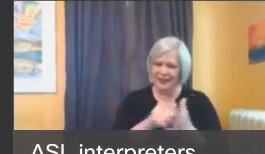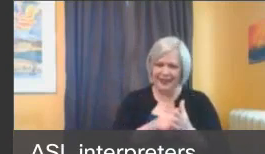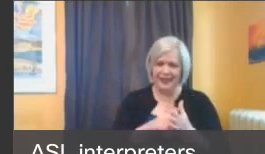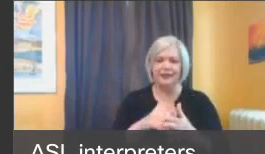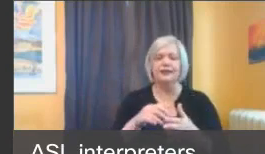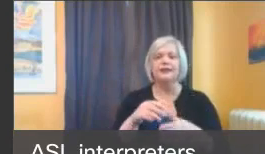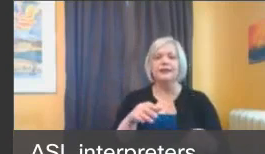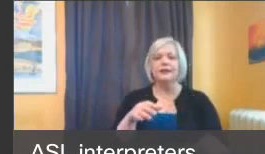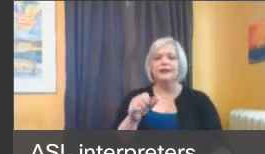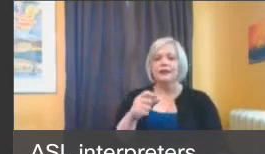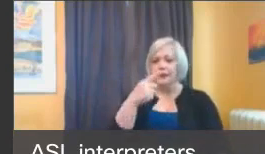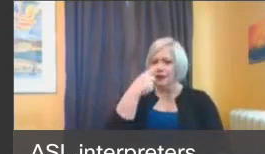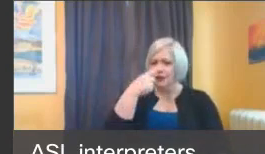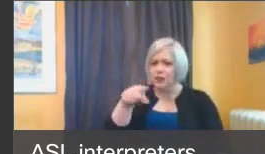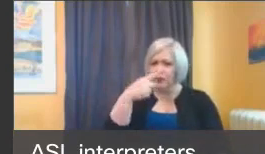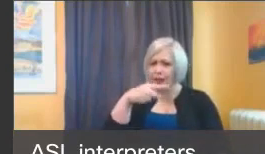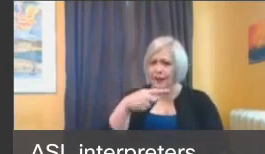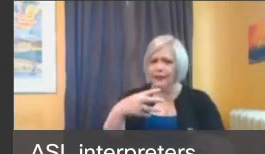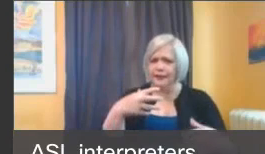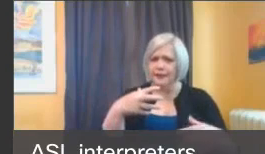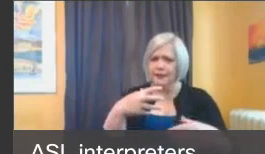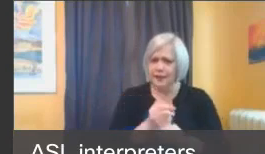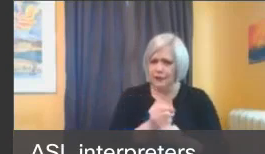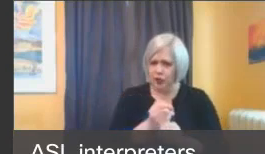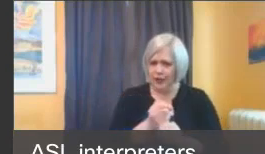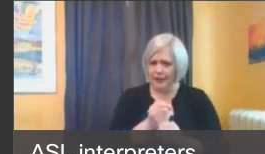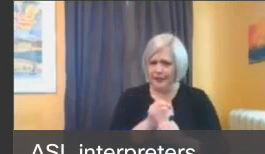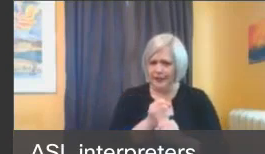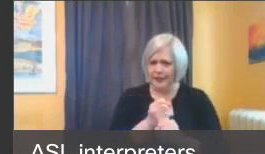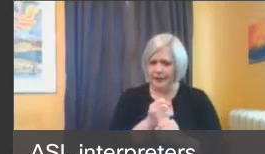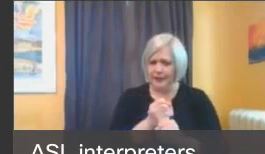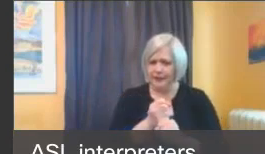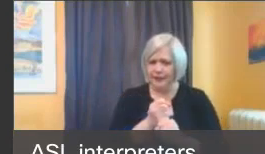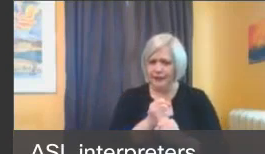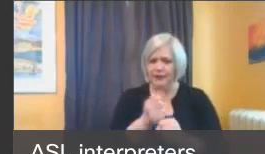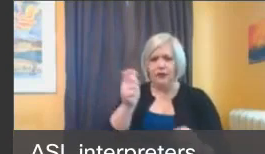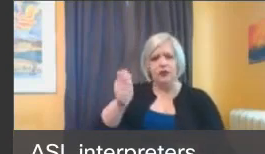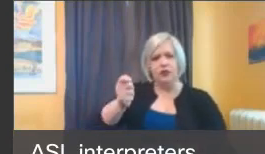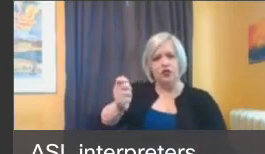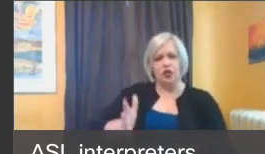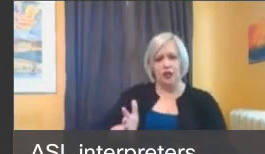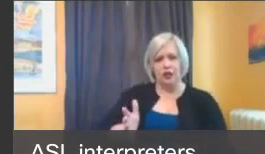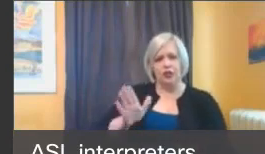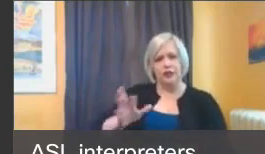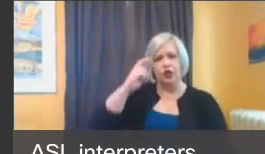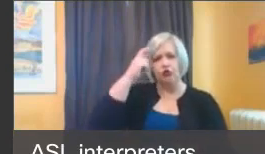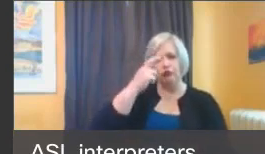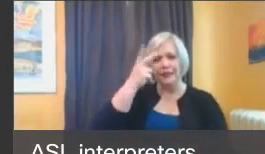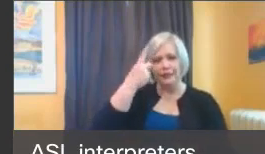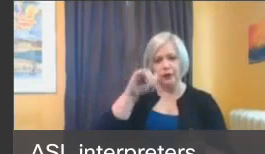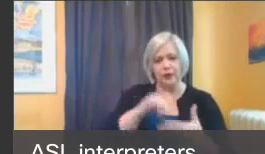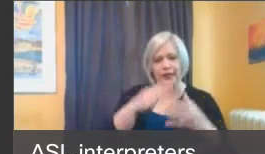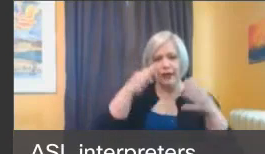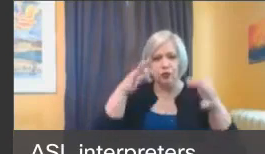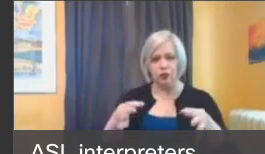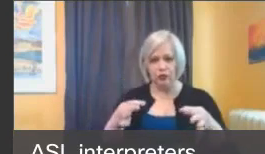could sort of summarize for us, what was the judge's reasoning for that ruling? And